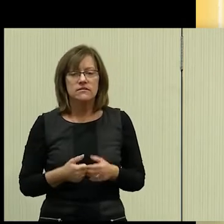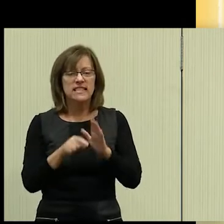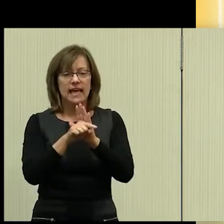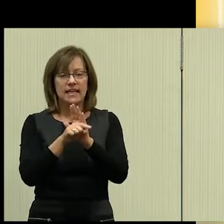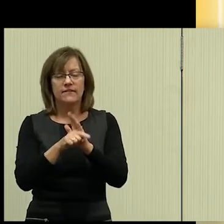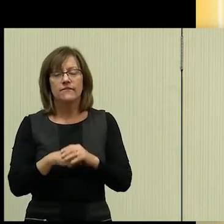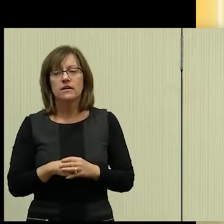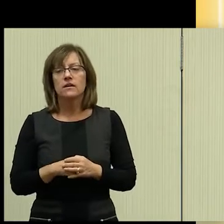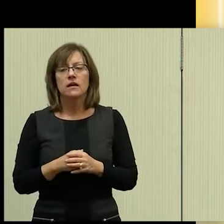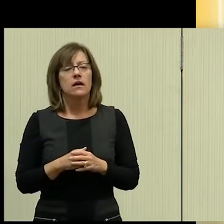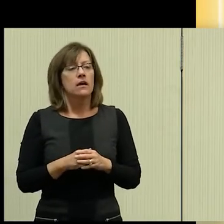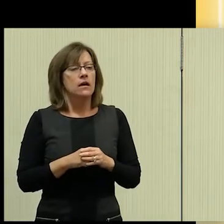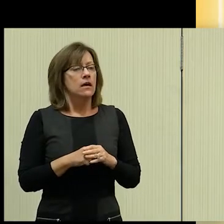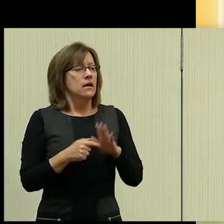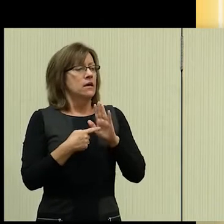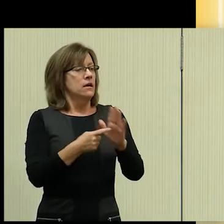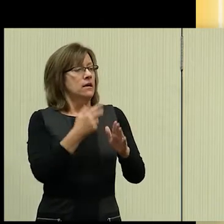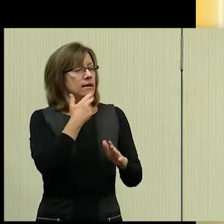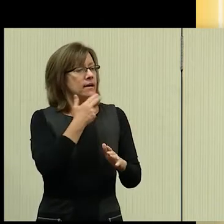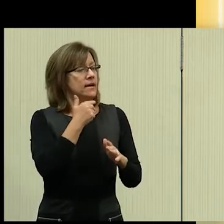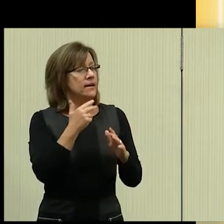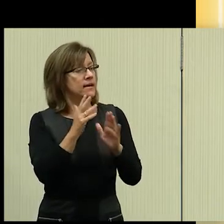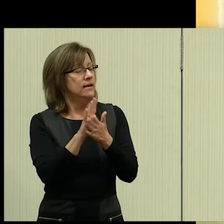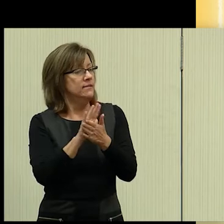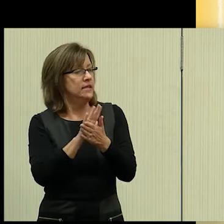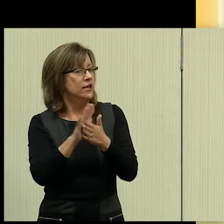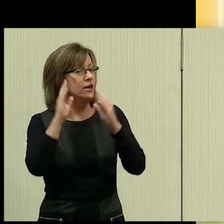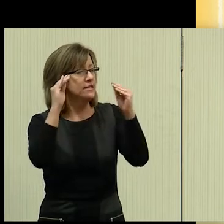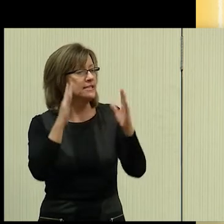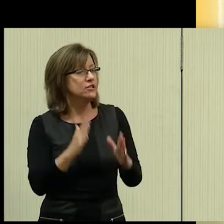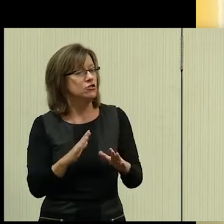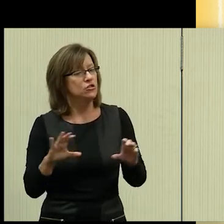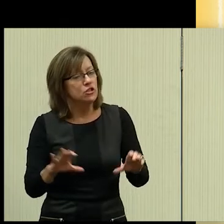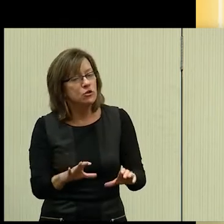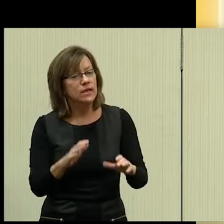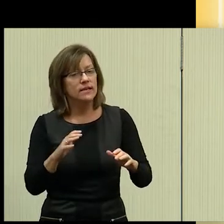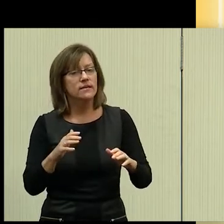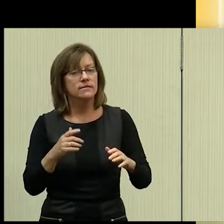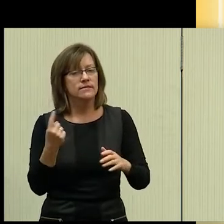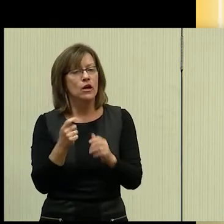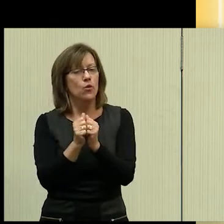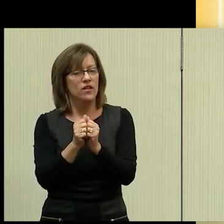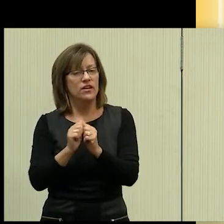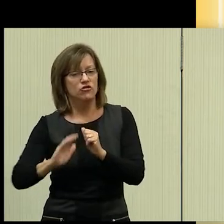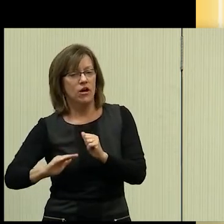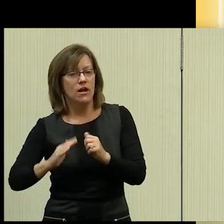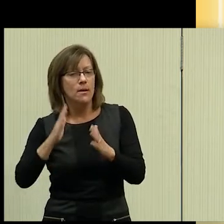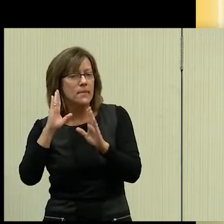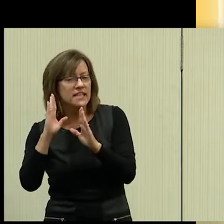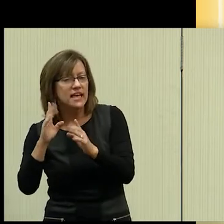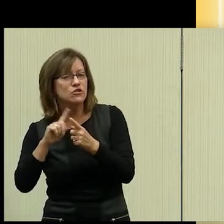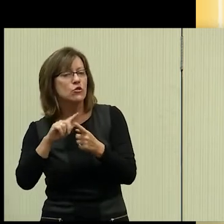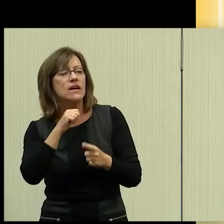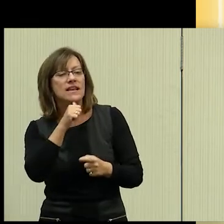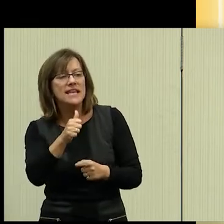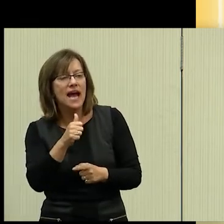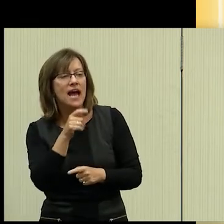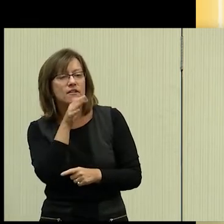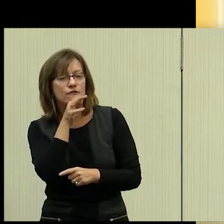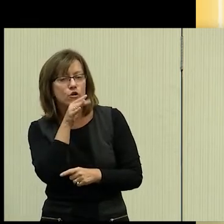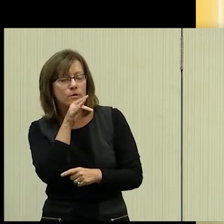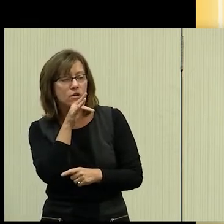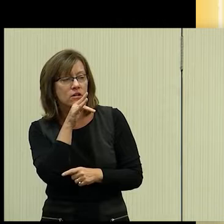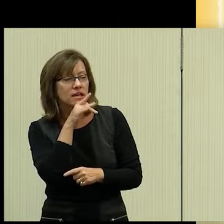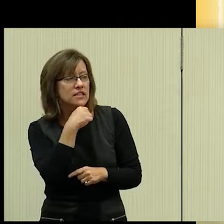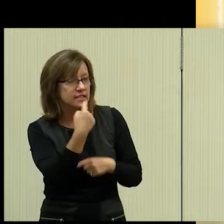So I'm going to show you a little video of a teacher who's doing an activity with a child. And I just want you to pay attention to the kind of nonverbals she gives